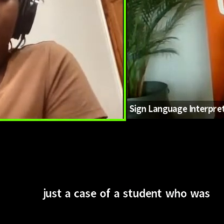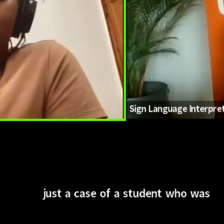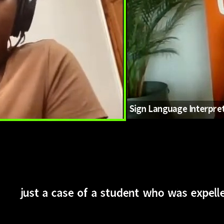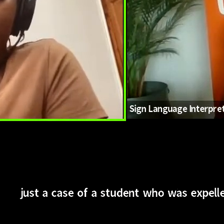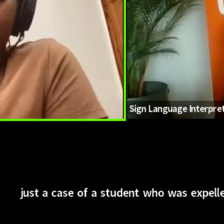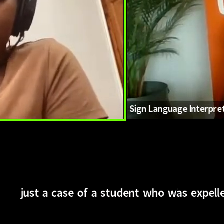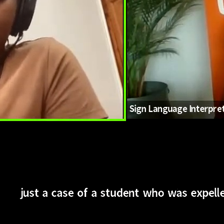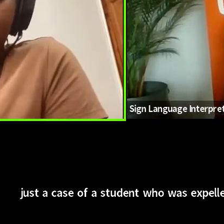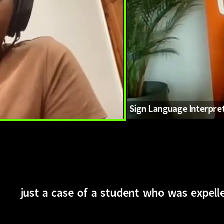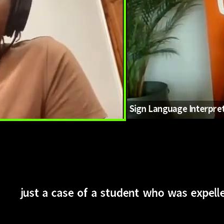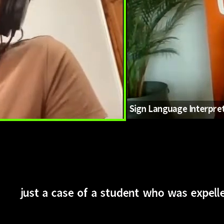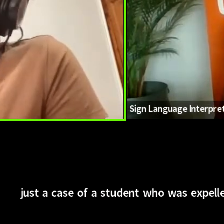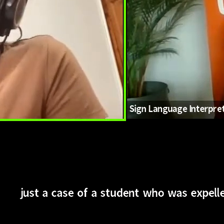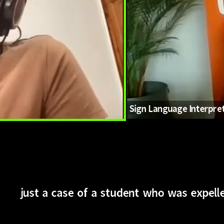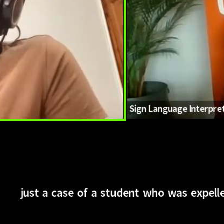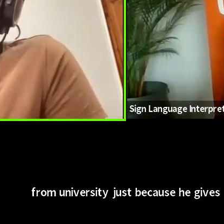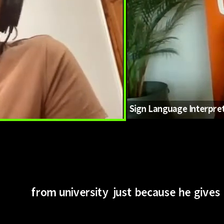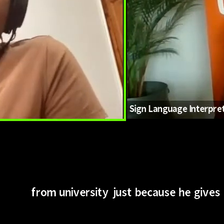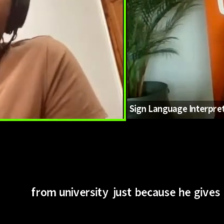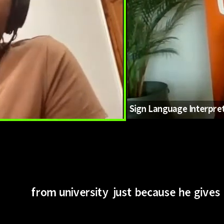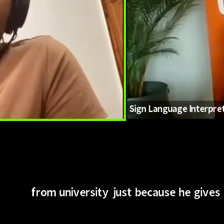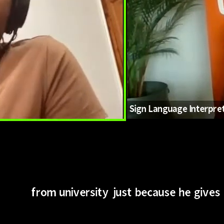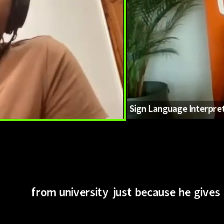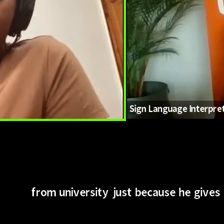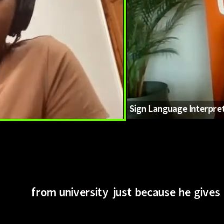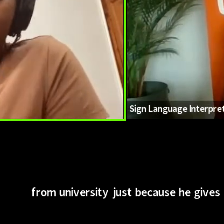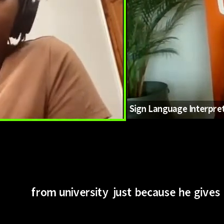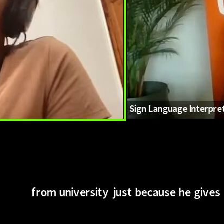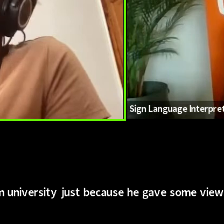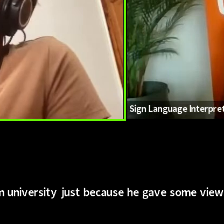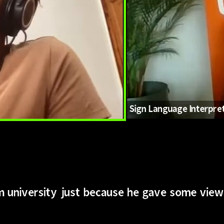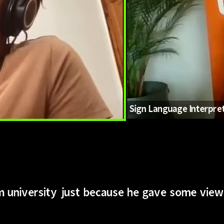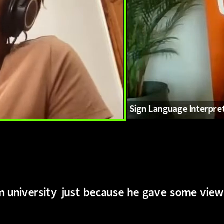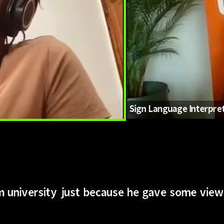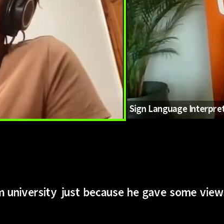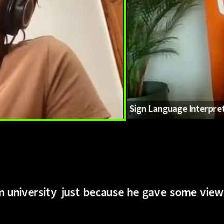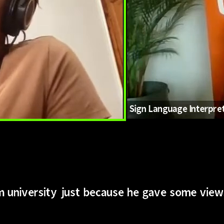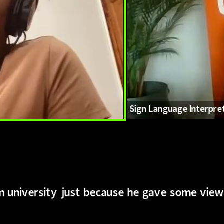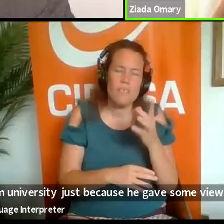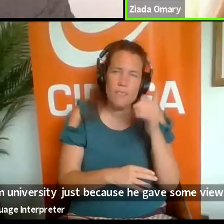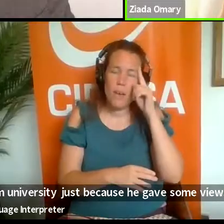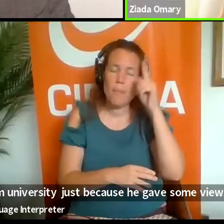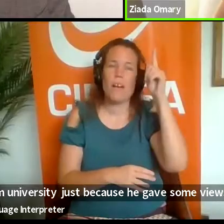he gave some views through a WhatsApp group. So he was